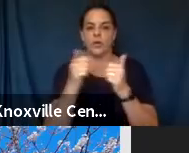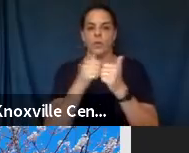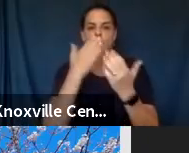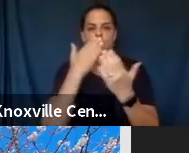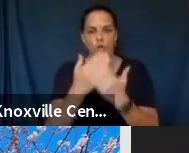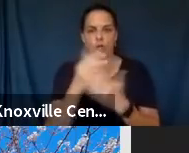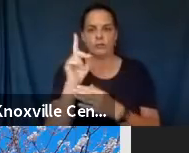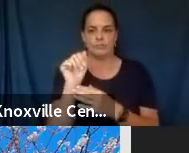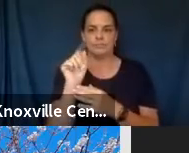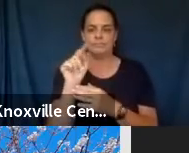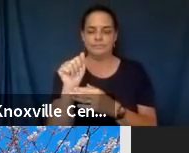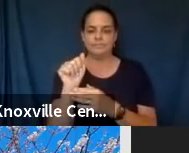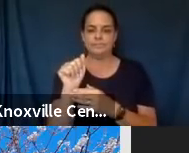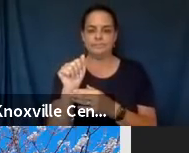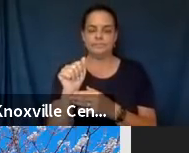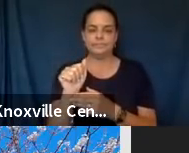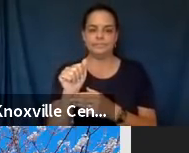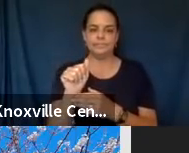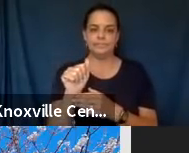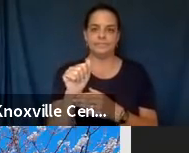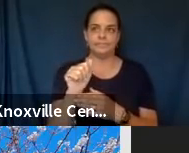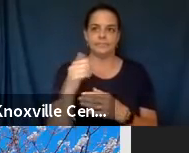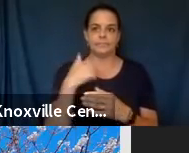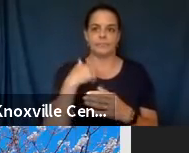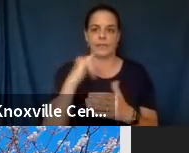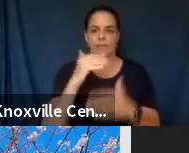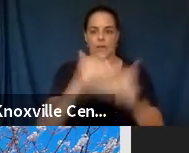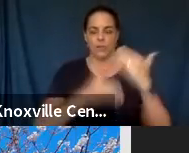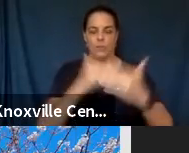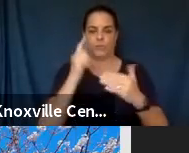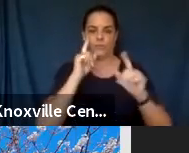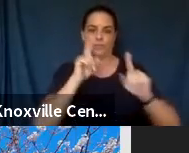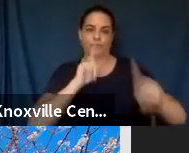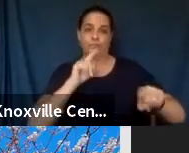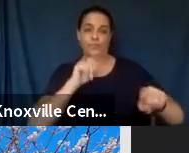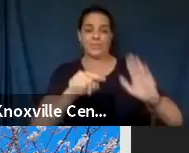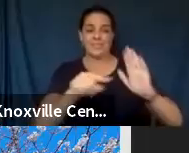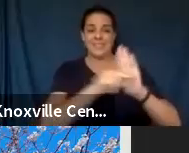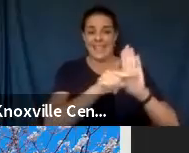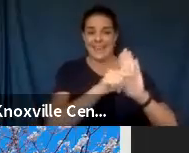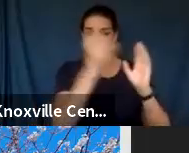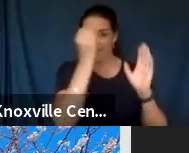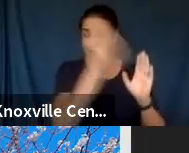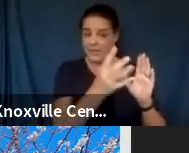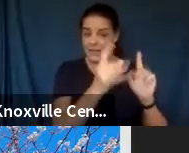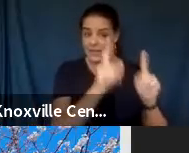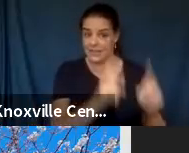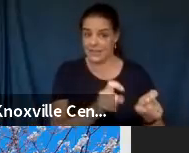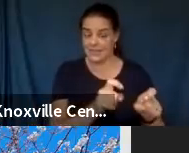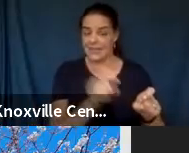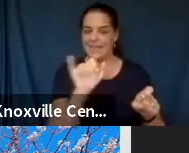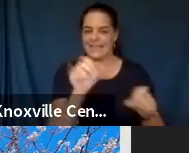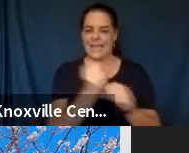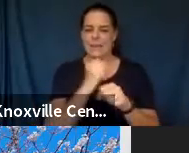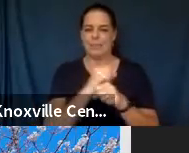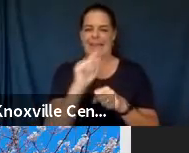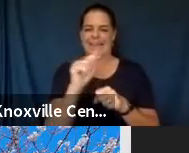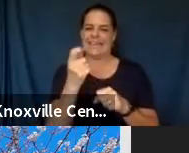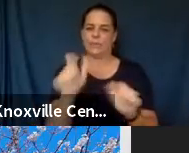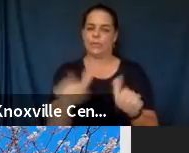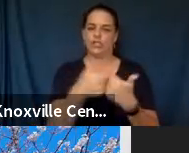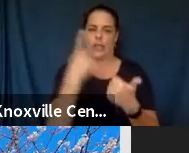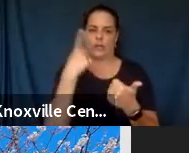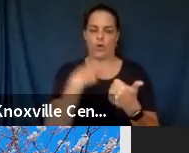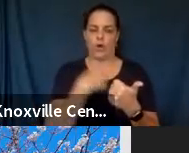data. Having a new process for reporting negatives has made that a little challenging for us.